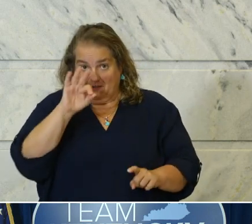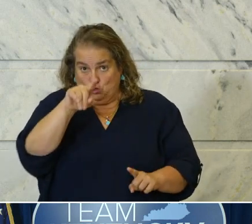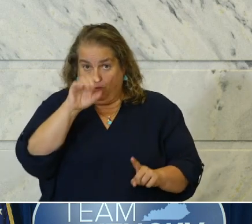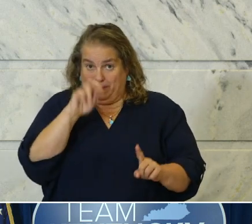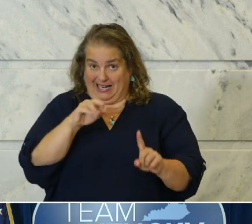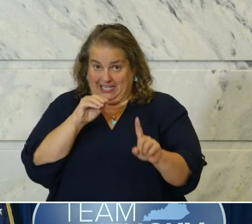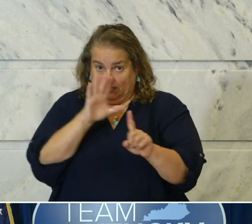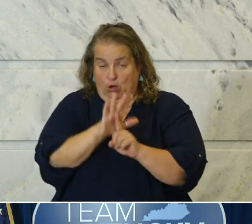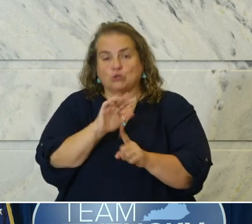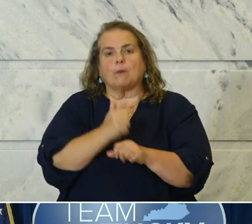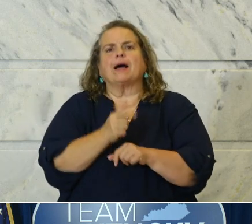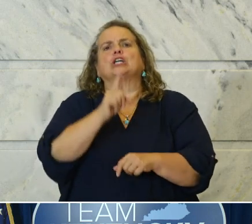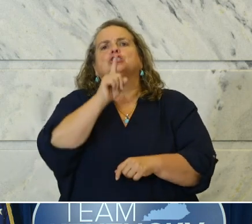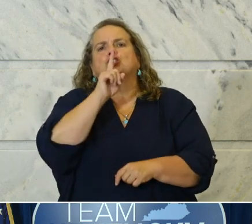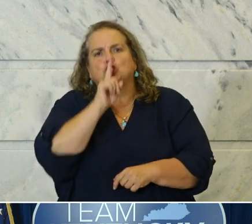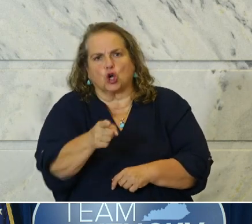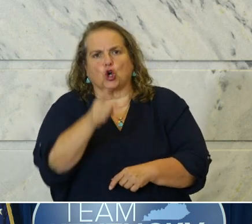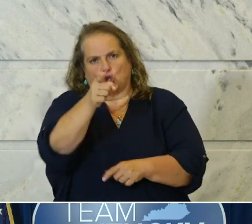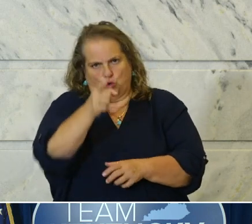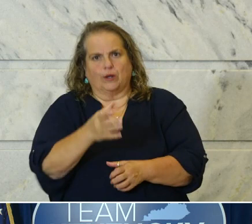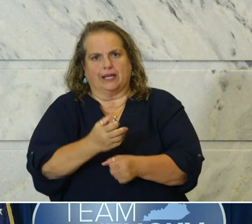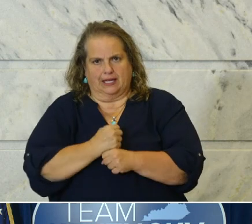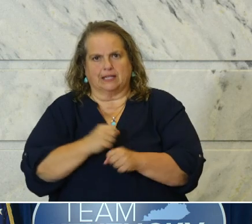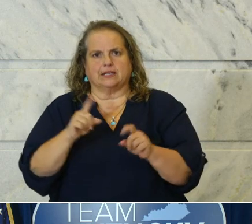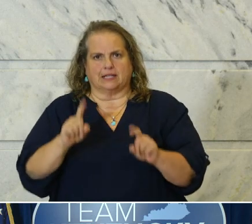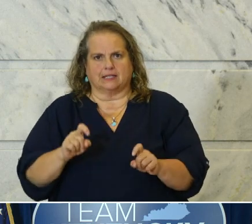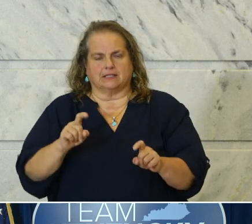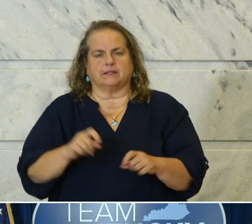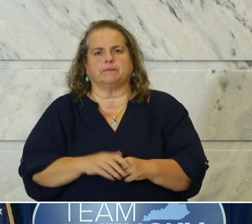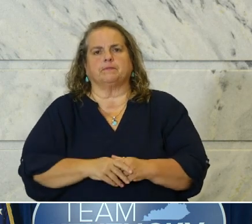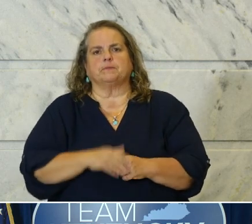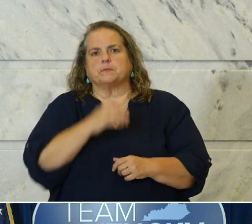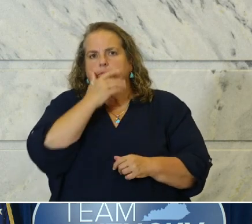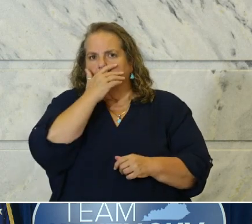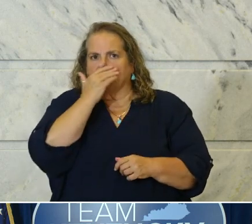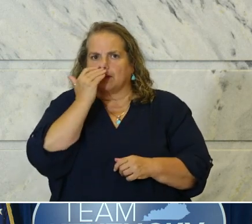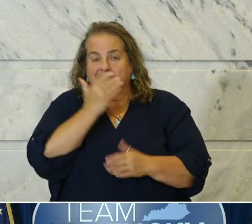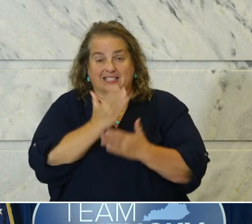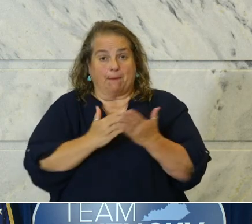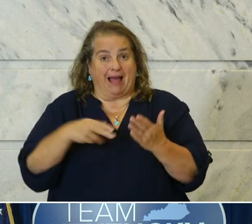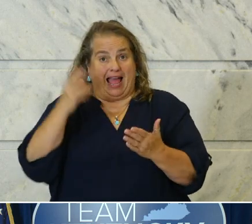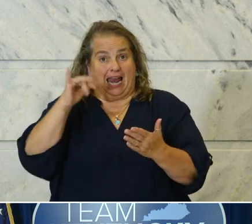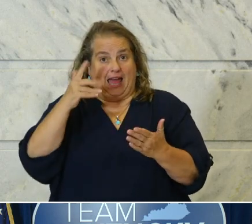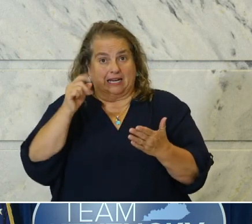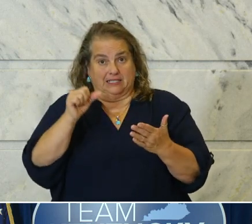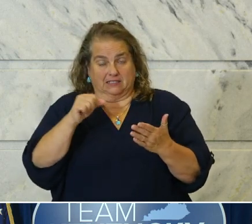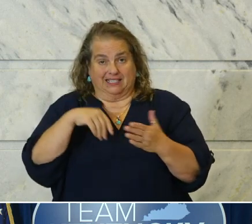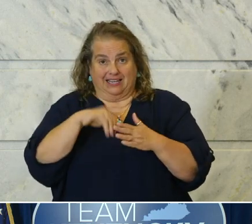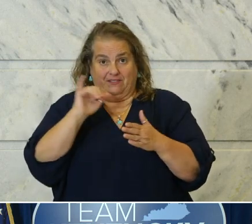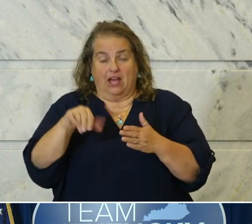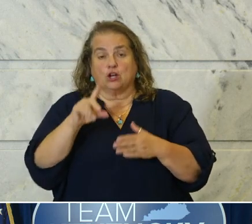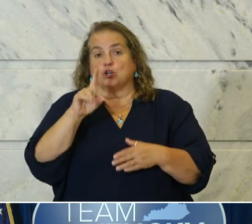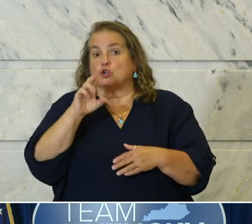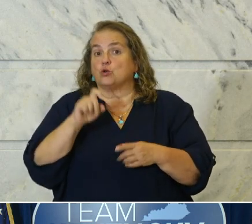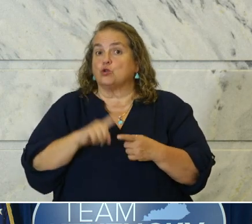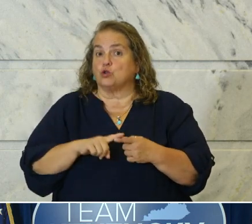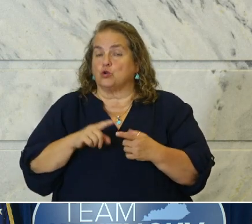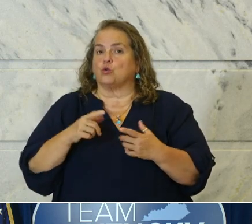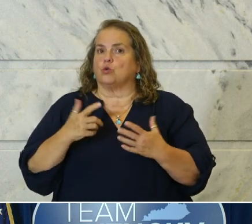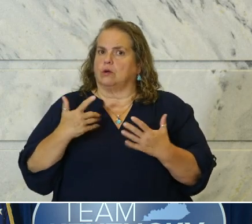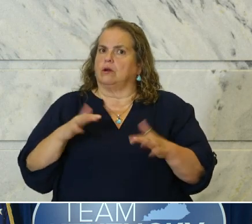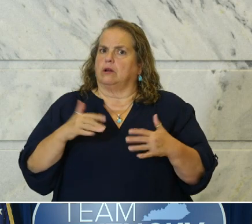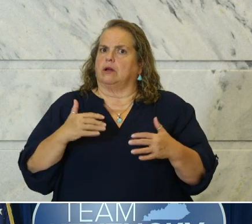make sure that you get tested. There's some highlights in that guidance that say, due to the significance of asymptomatic